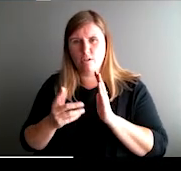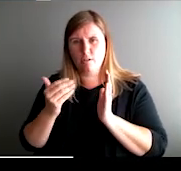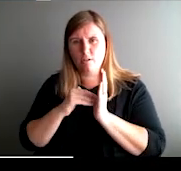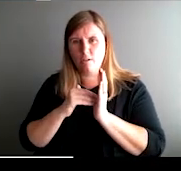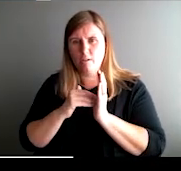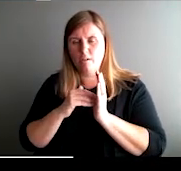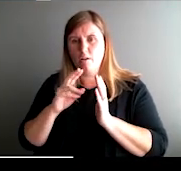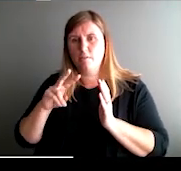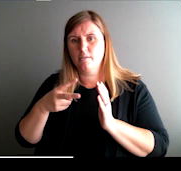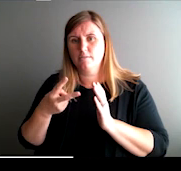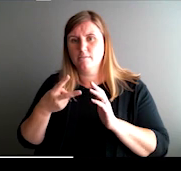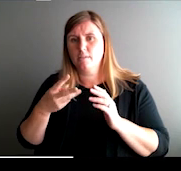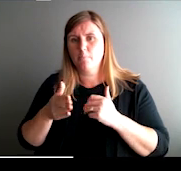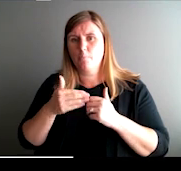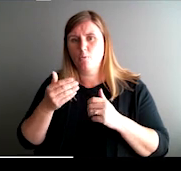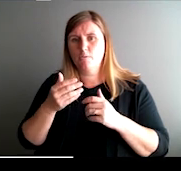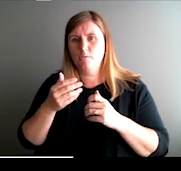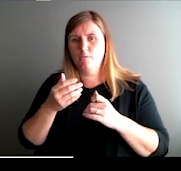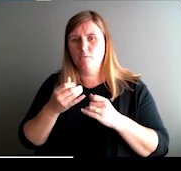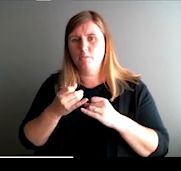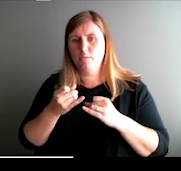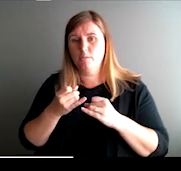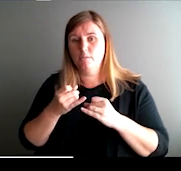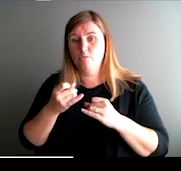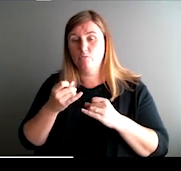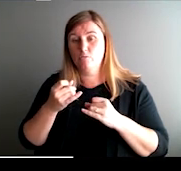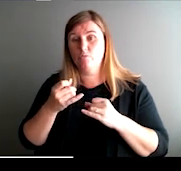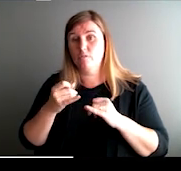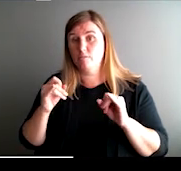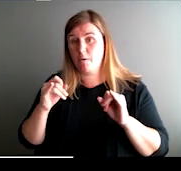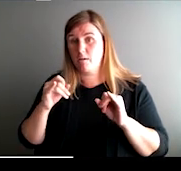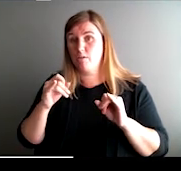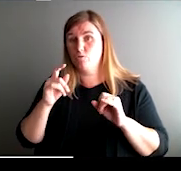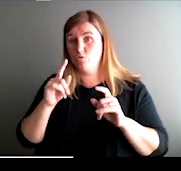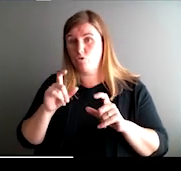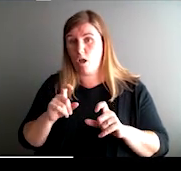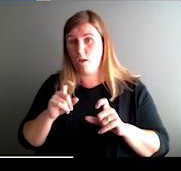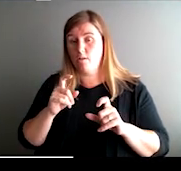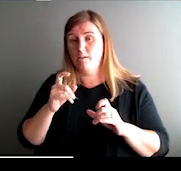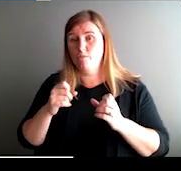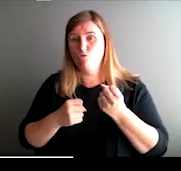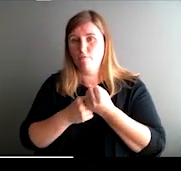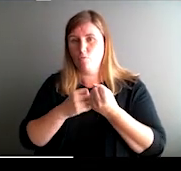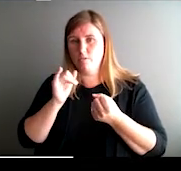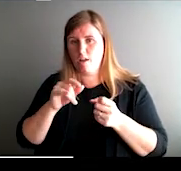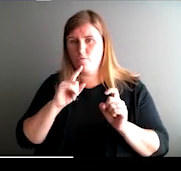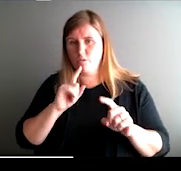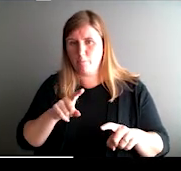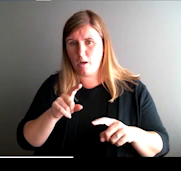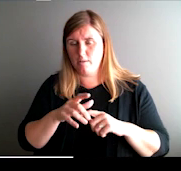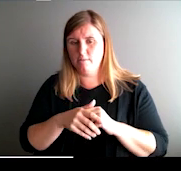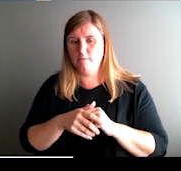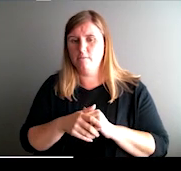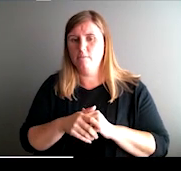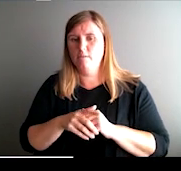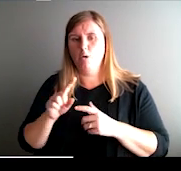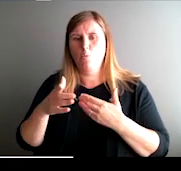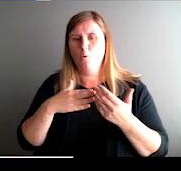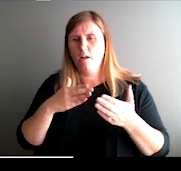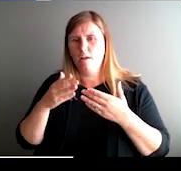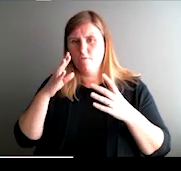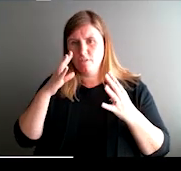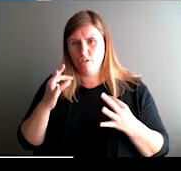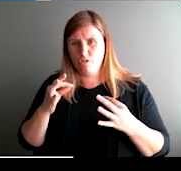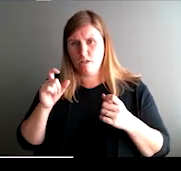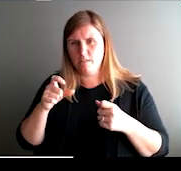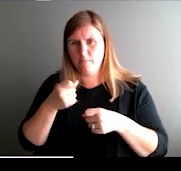on that second most independent trial, reinforce that response. But whatever decision needs to be